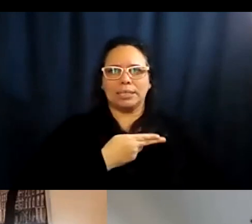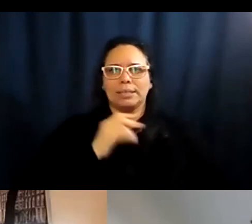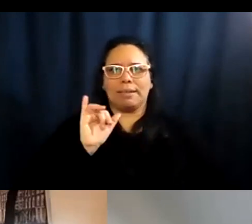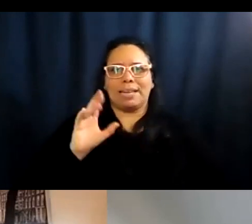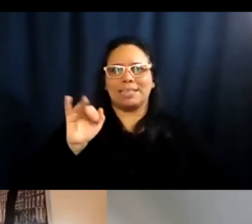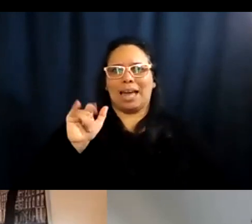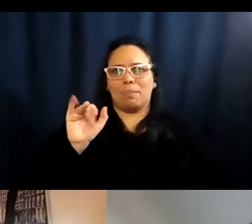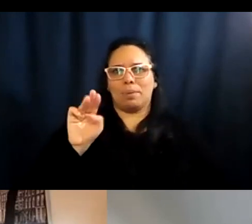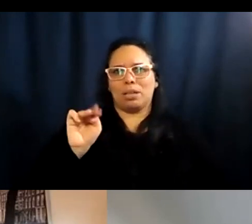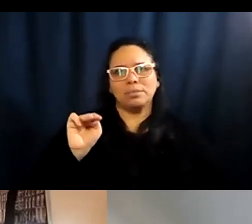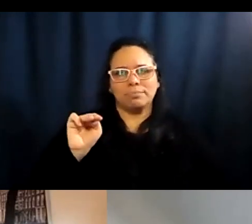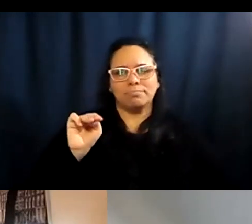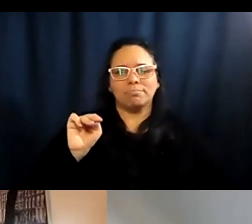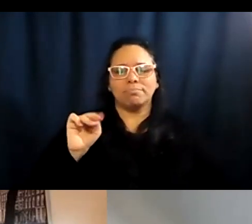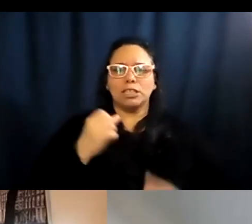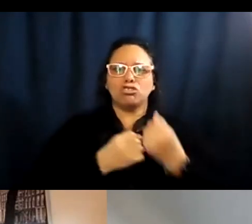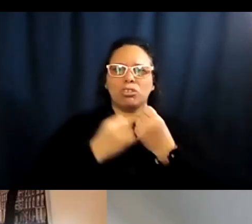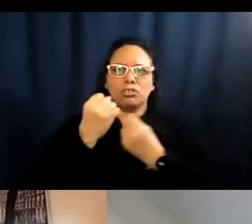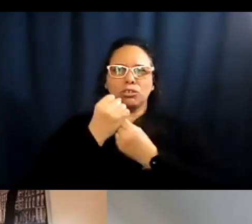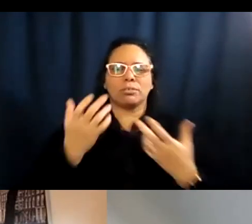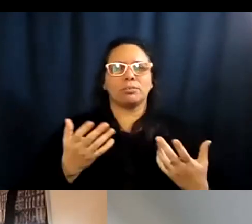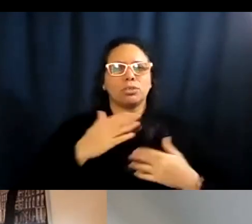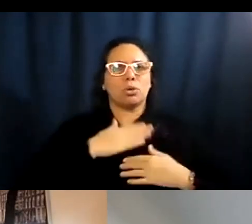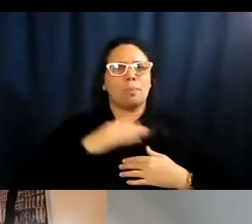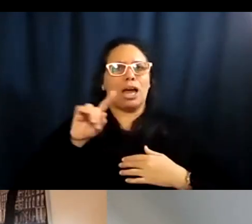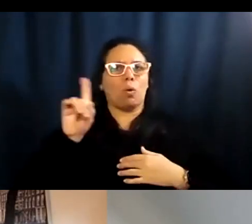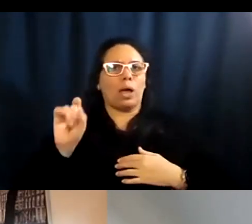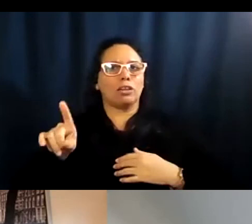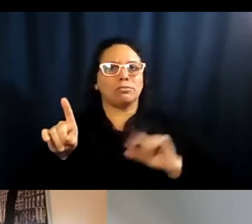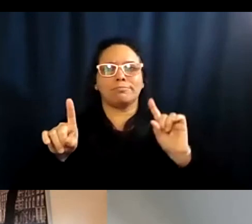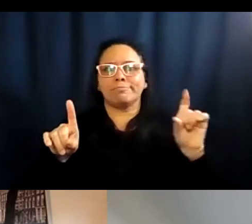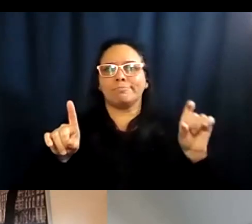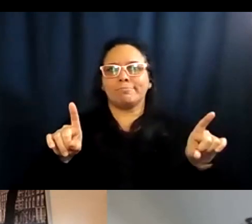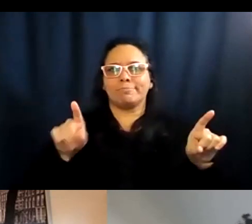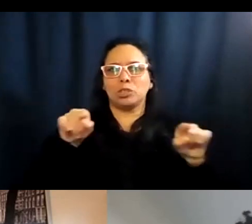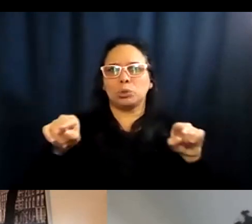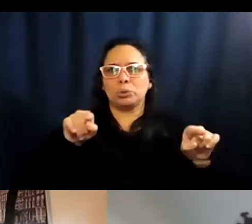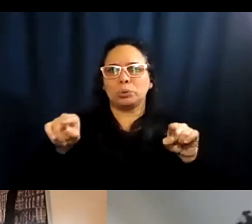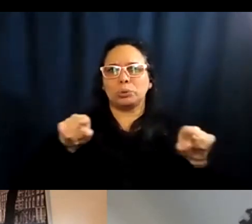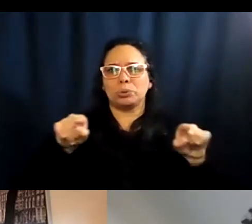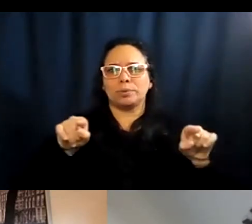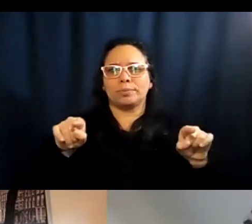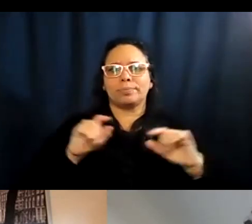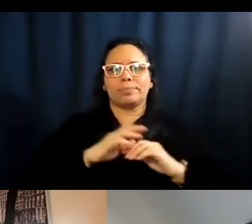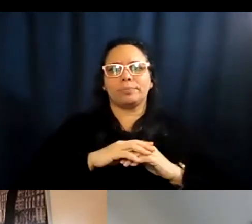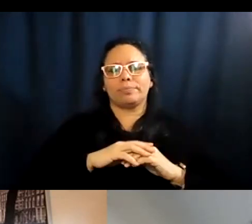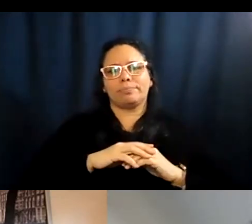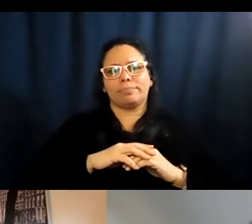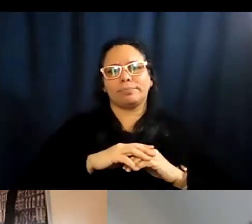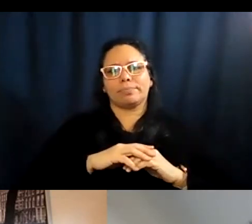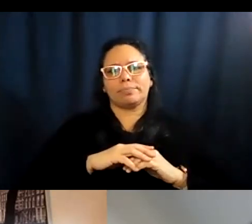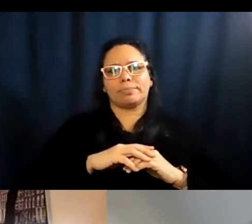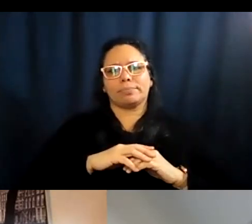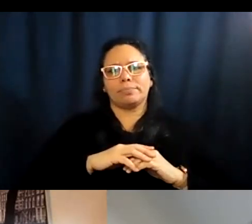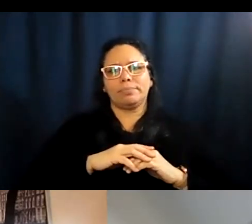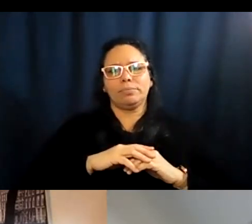And my question really to both you, Darius, and Professor or Dr. Malone is, do you